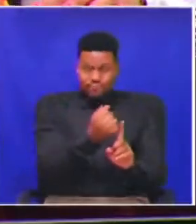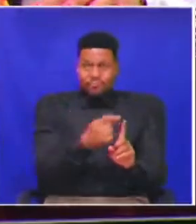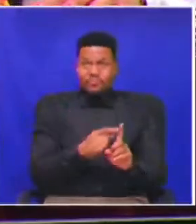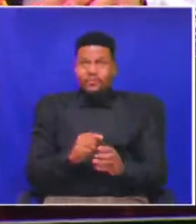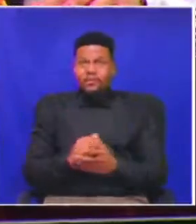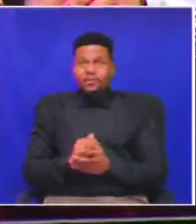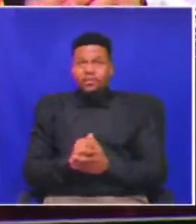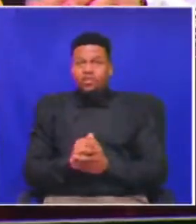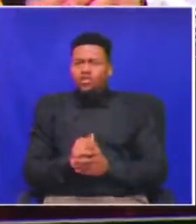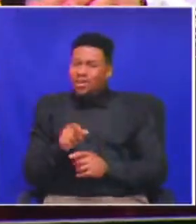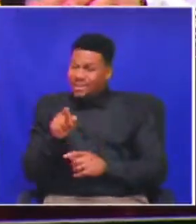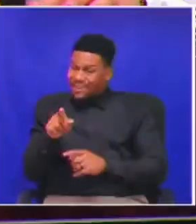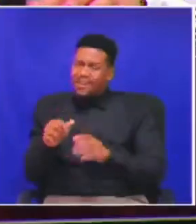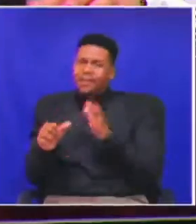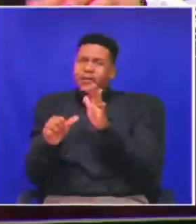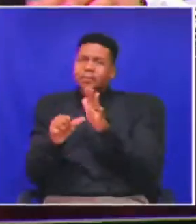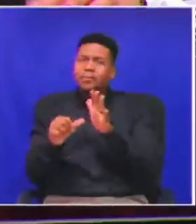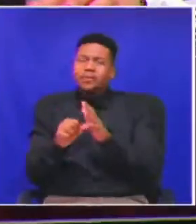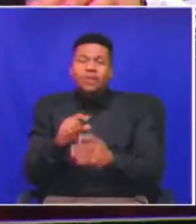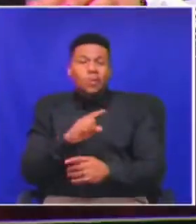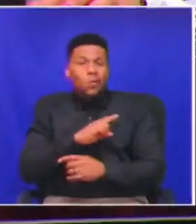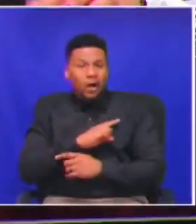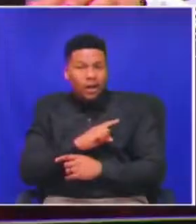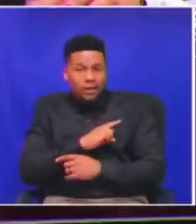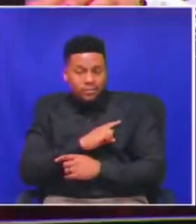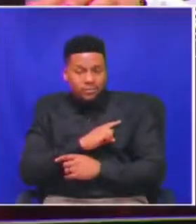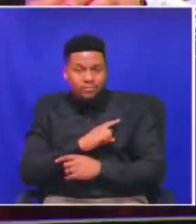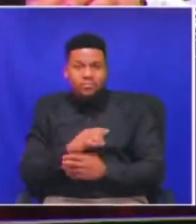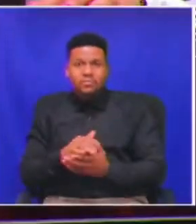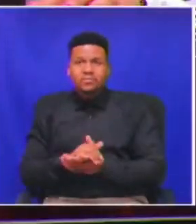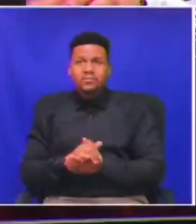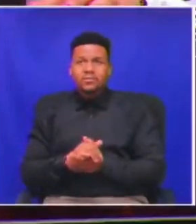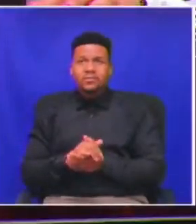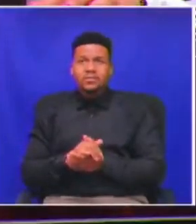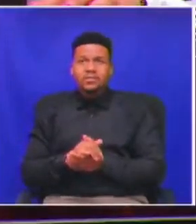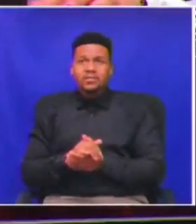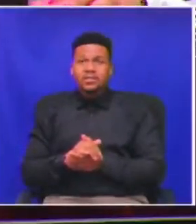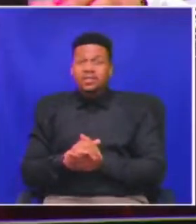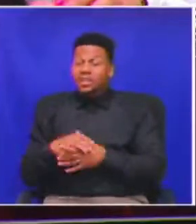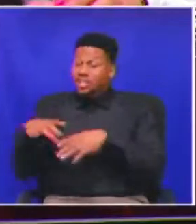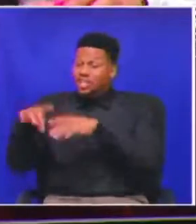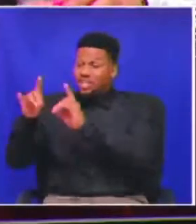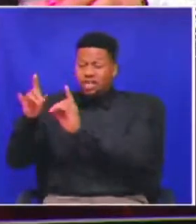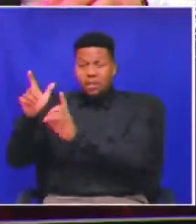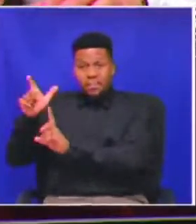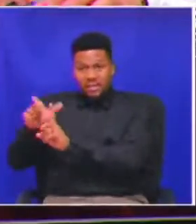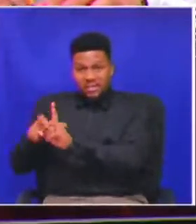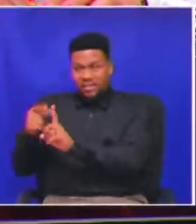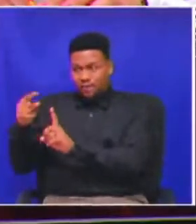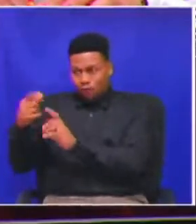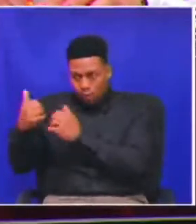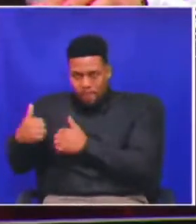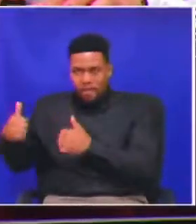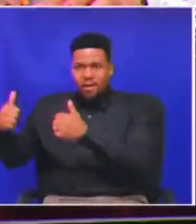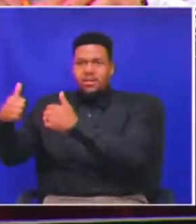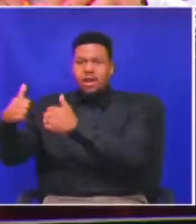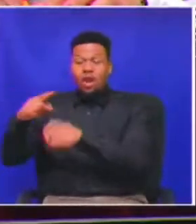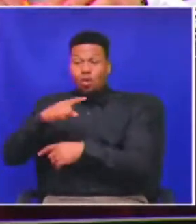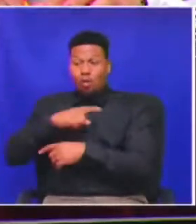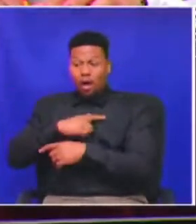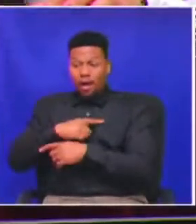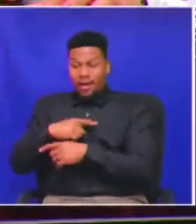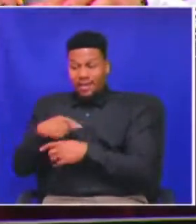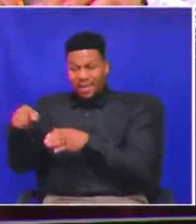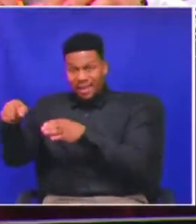as chair of the panel, so that even if they veer into areas that are